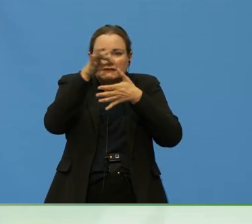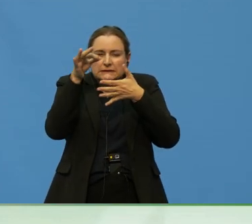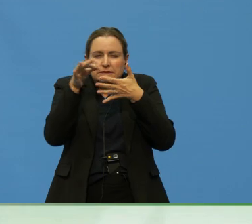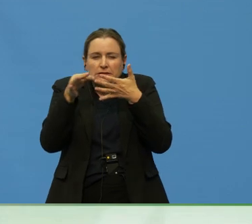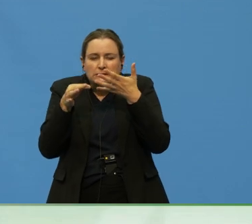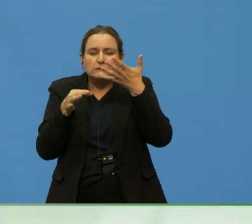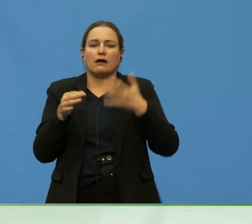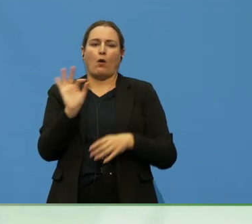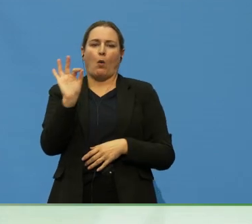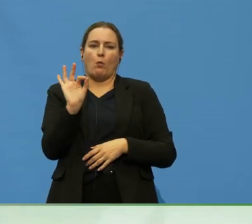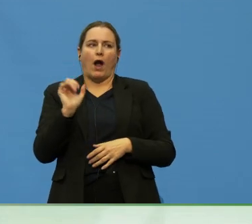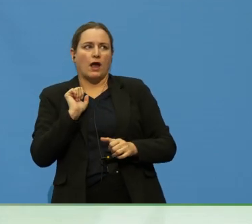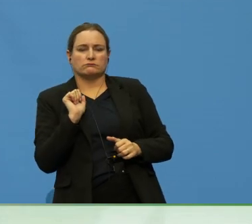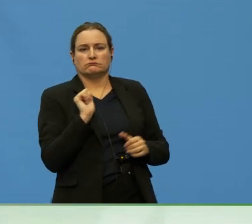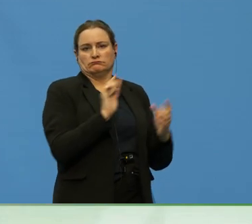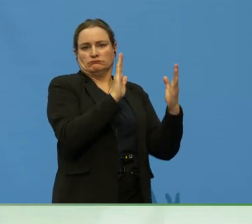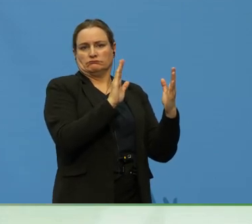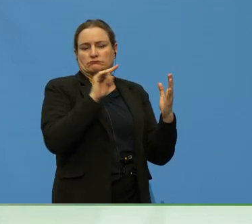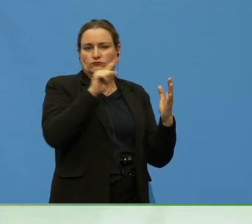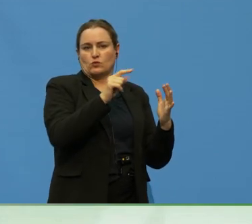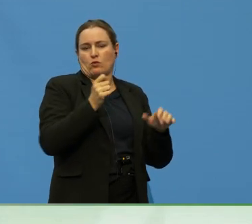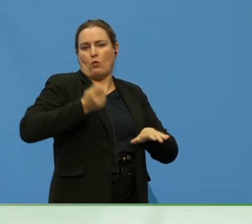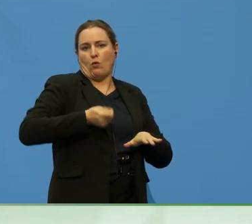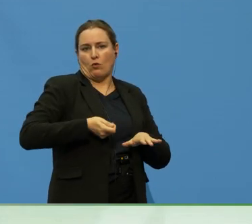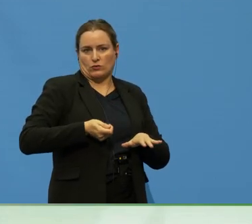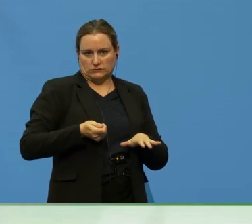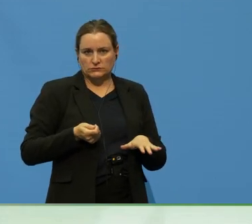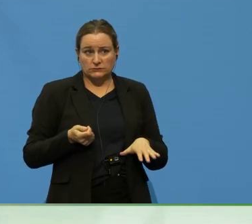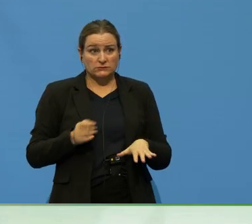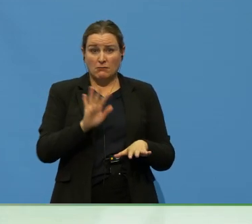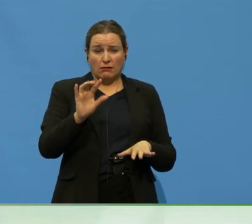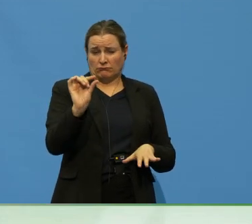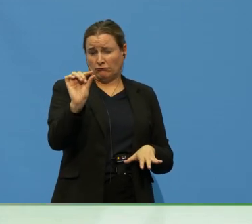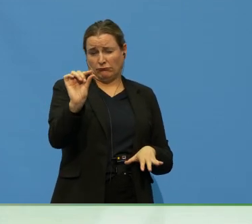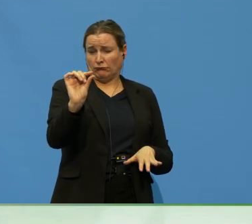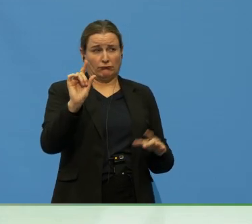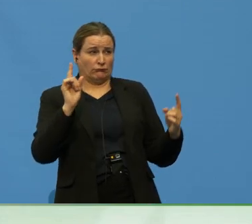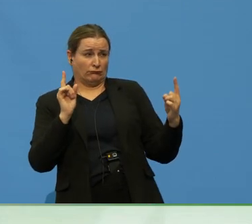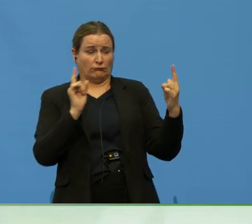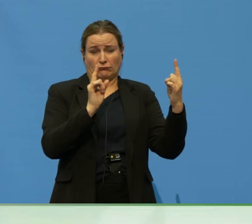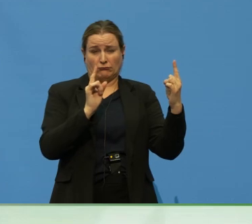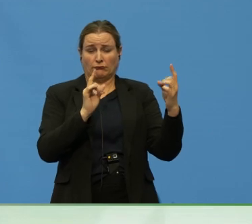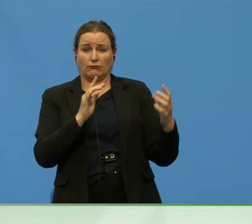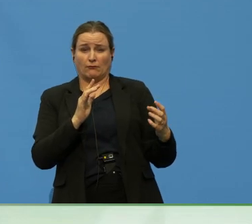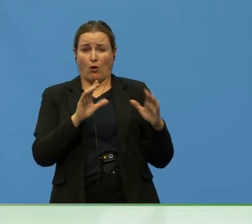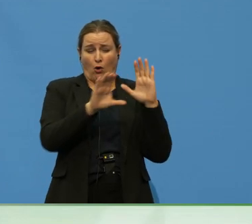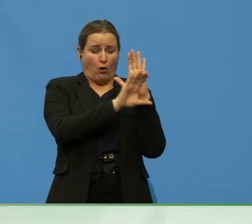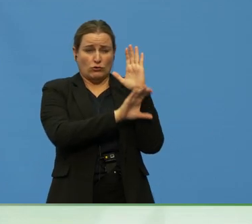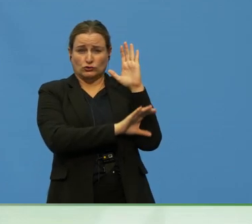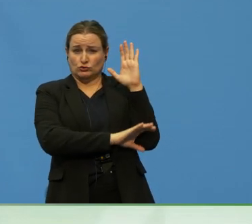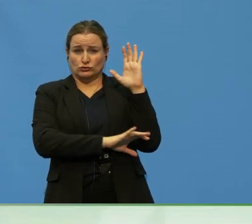where there are monumental constitutional or Supreme Court sort of decisions that change